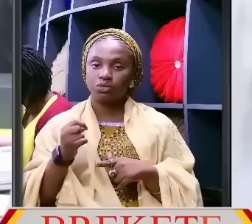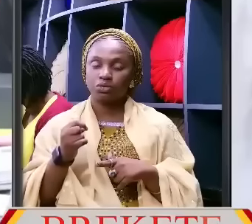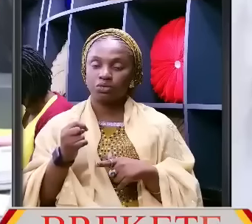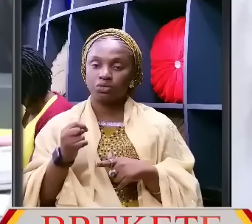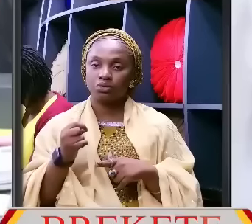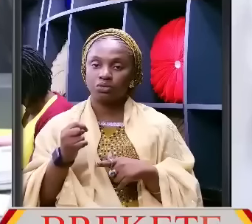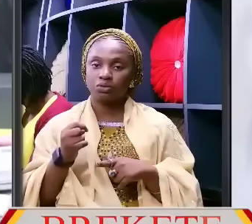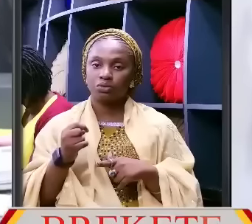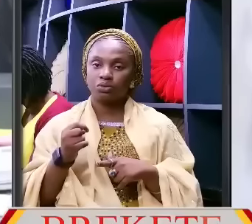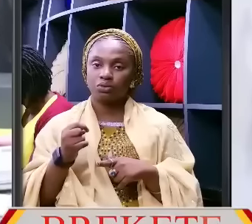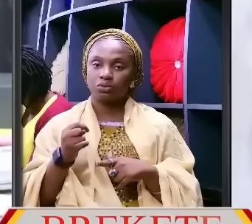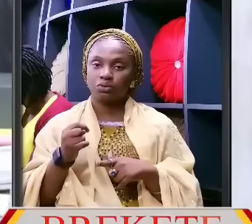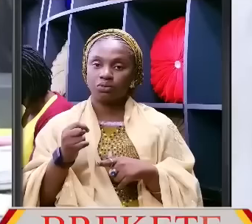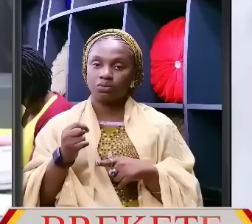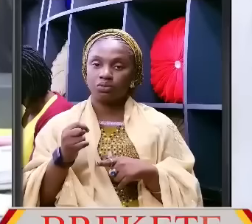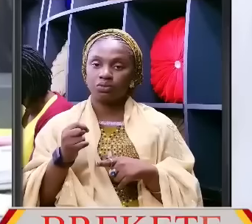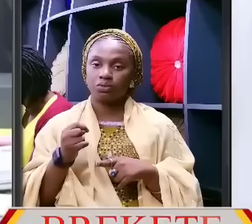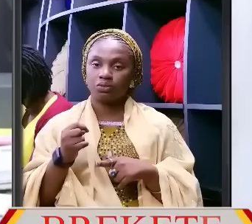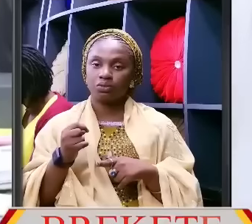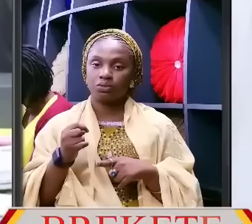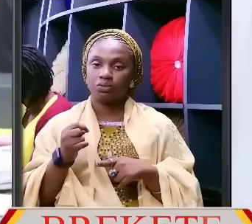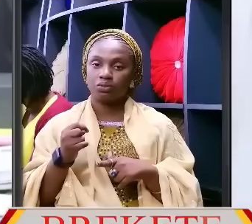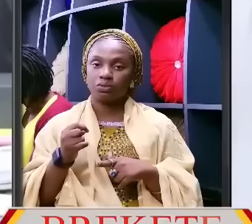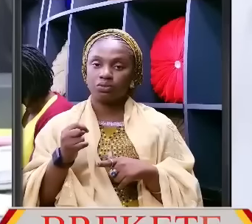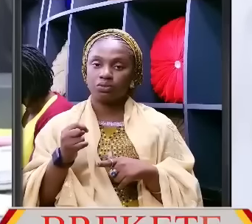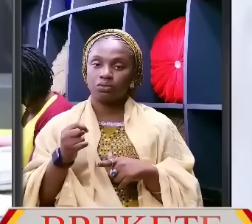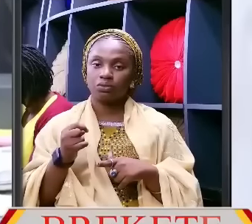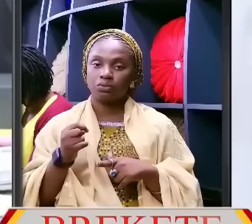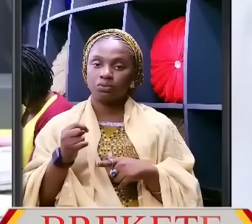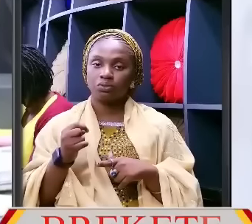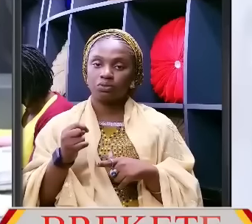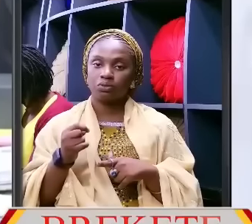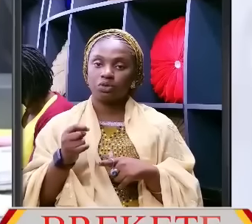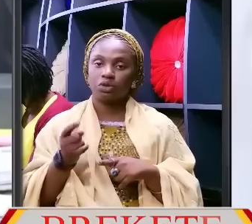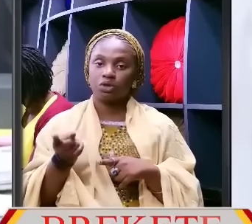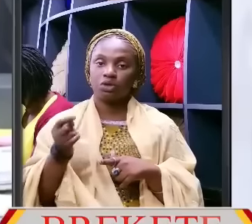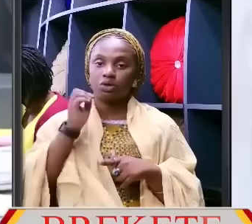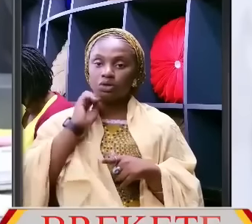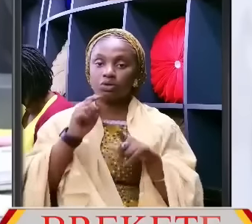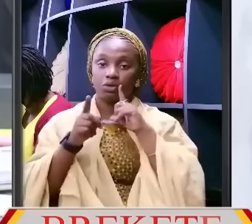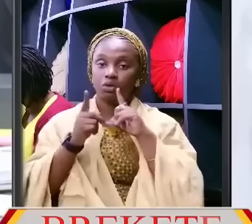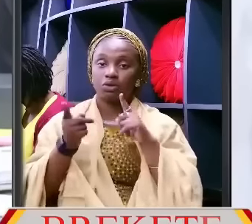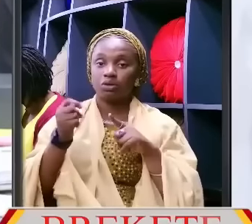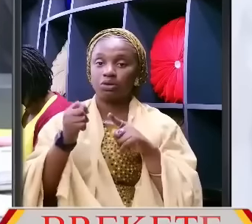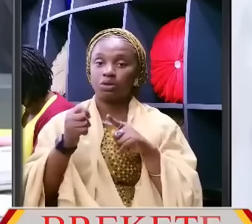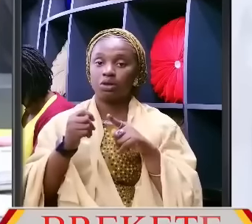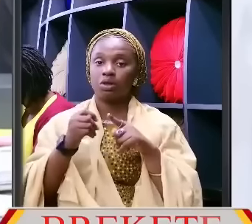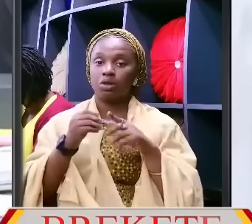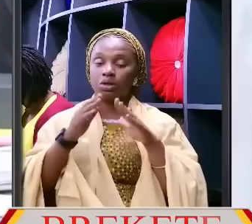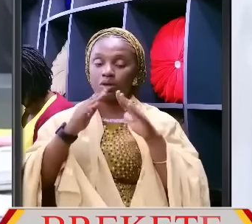am ni my brother ogba. So now he said the house when his brother